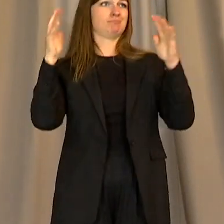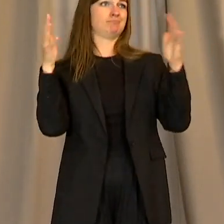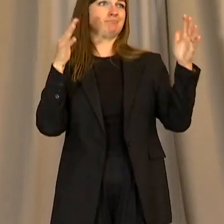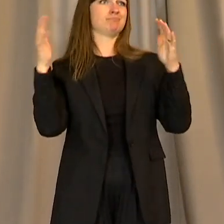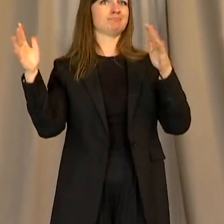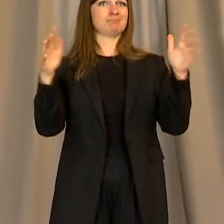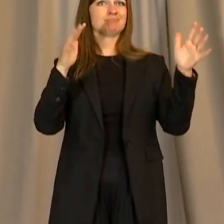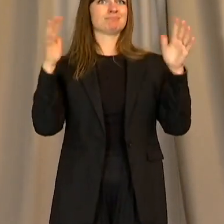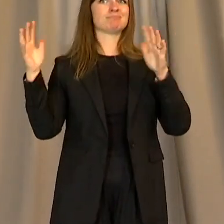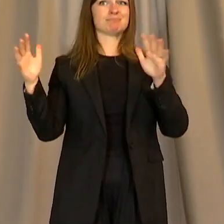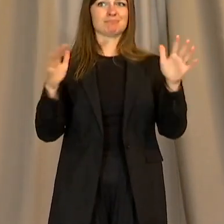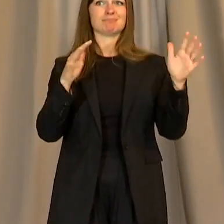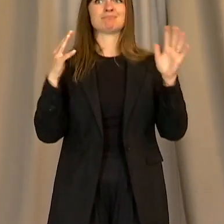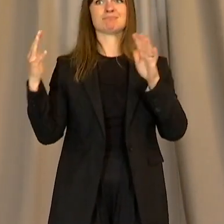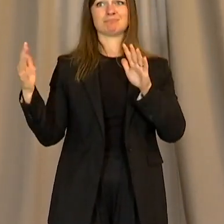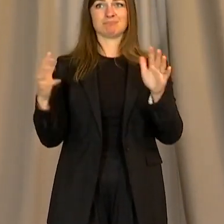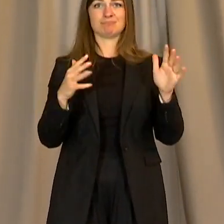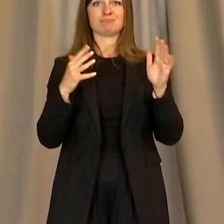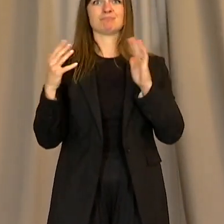Thank you.